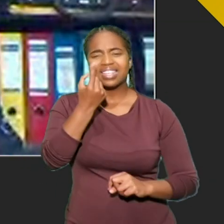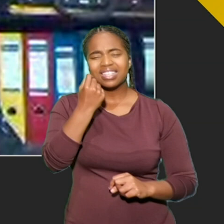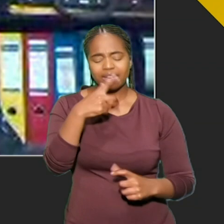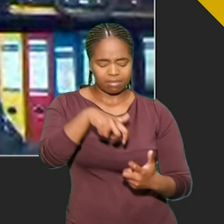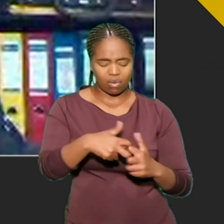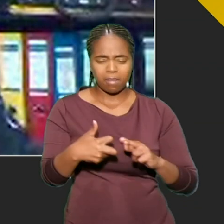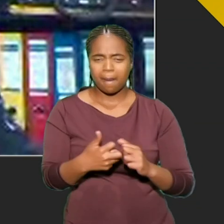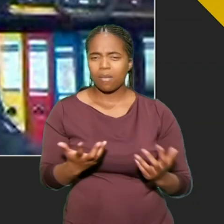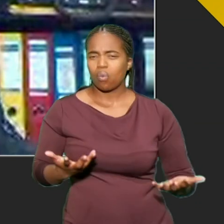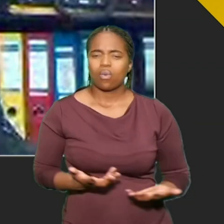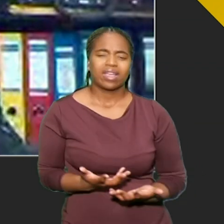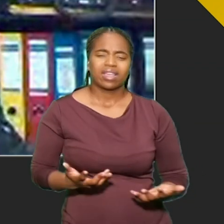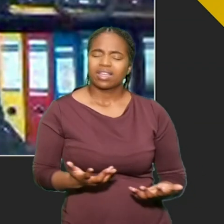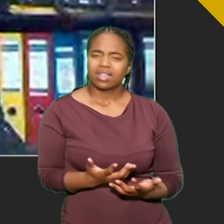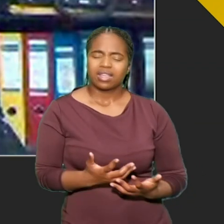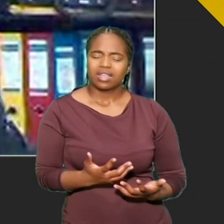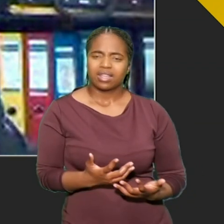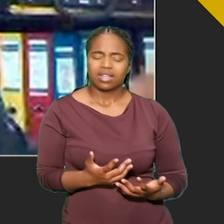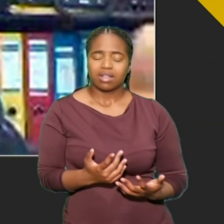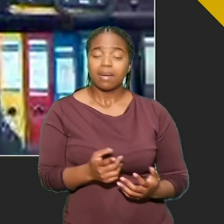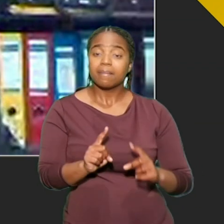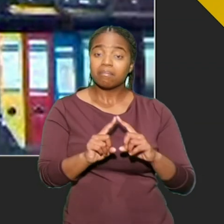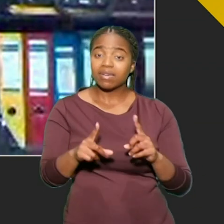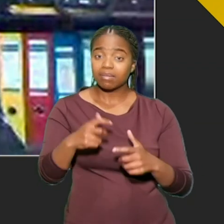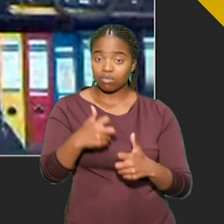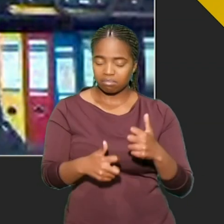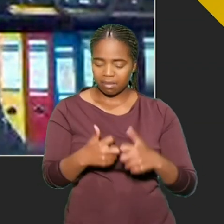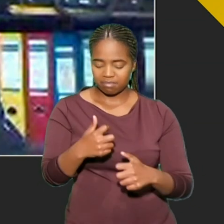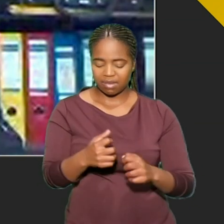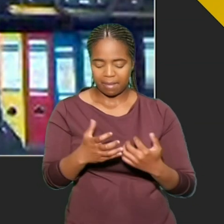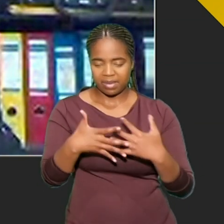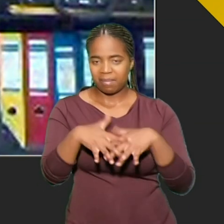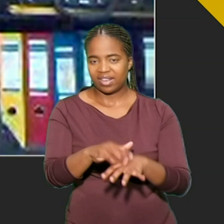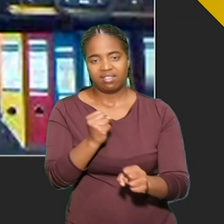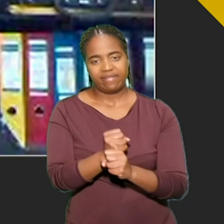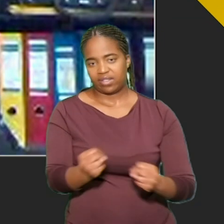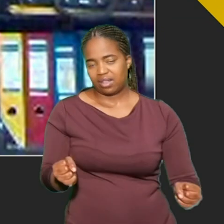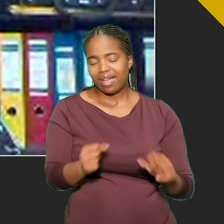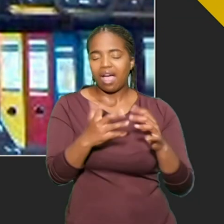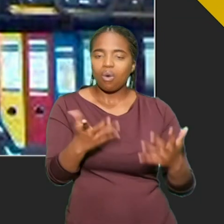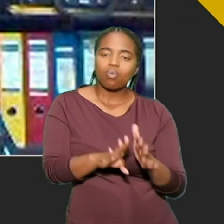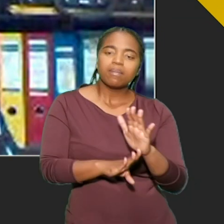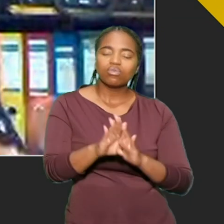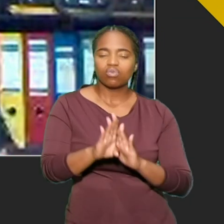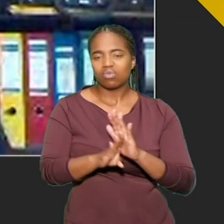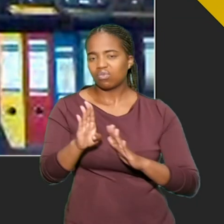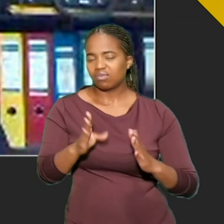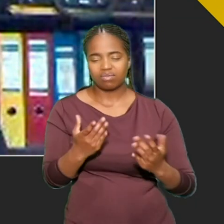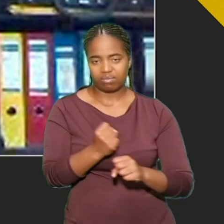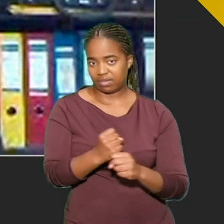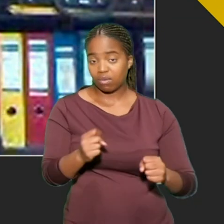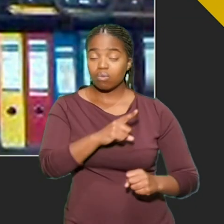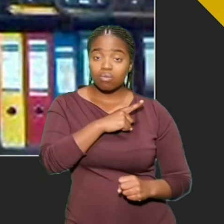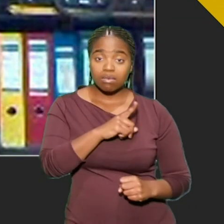the problem is. What we've failed to do is to take action to say, how do we improve it? Because in